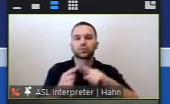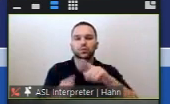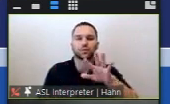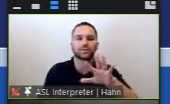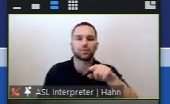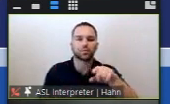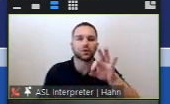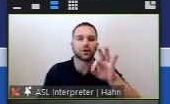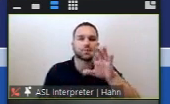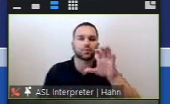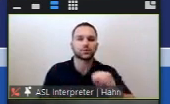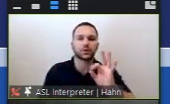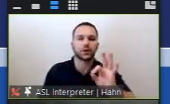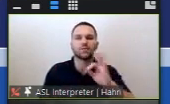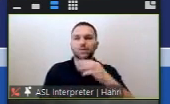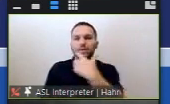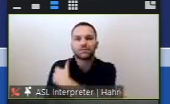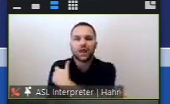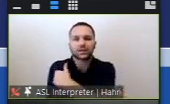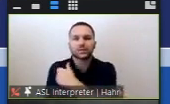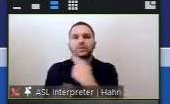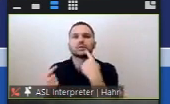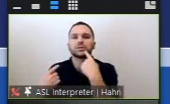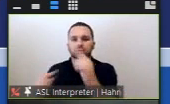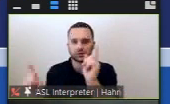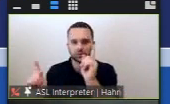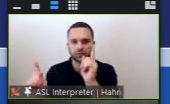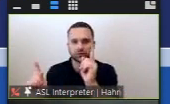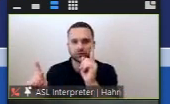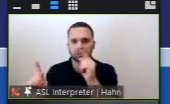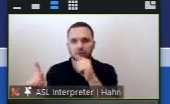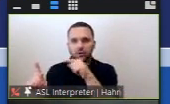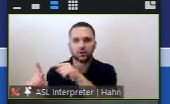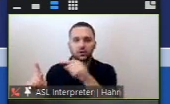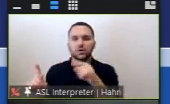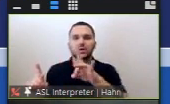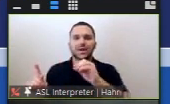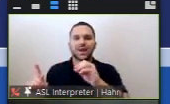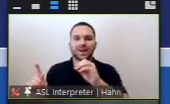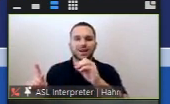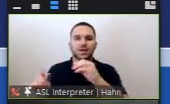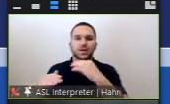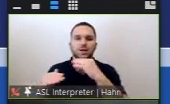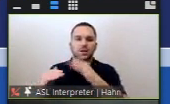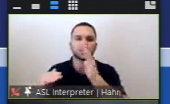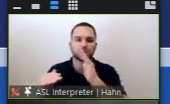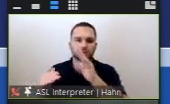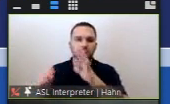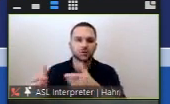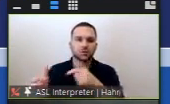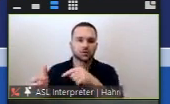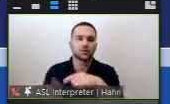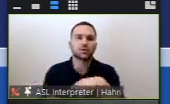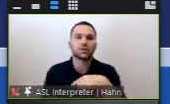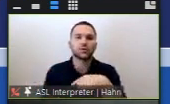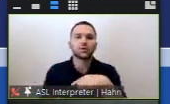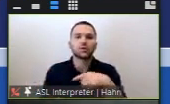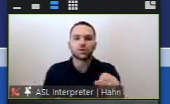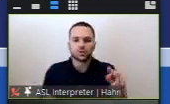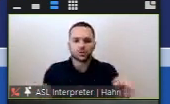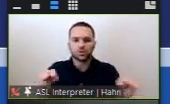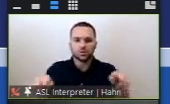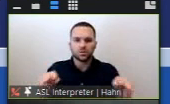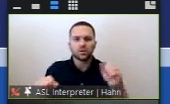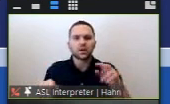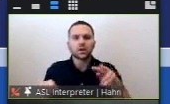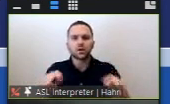of our vaccine breakthrough cases occurring among that 80+ population. And what looking at the data in this way allows you to do is to look at